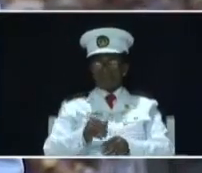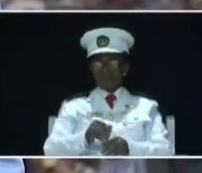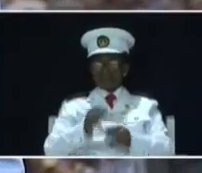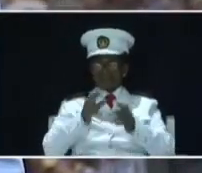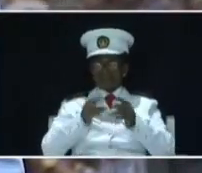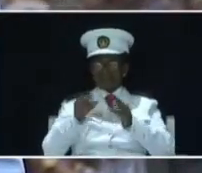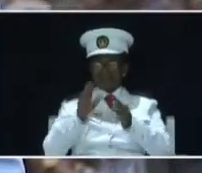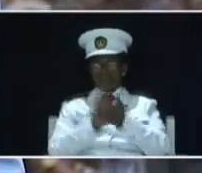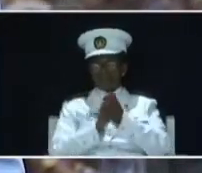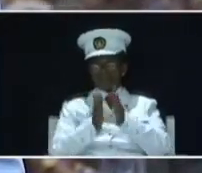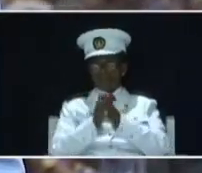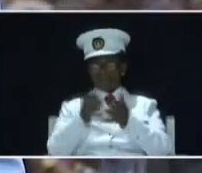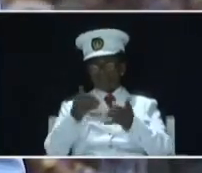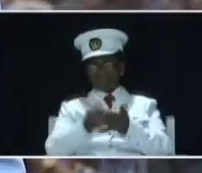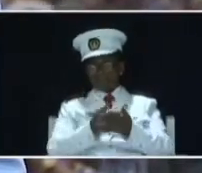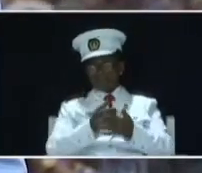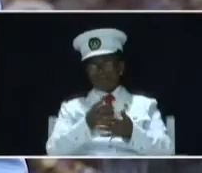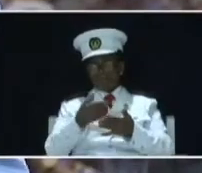things.